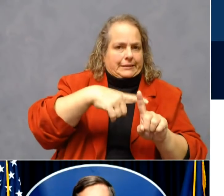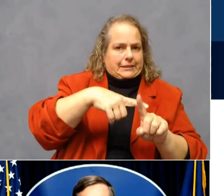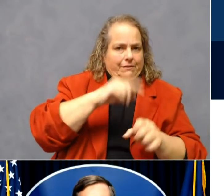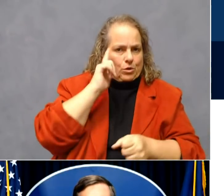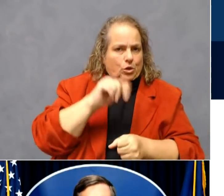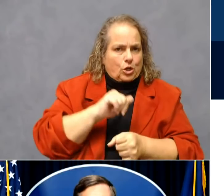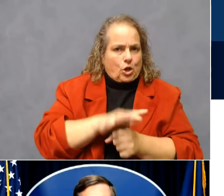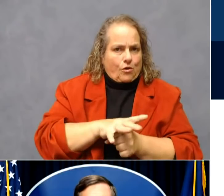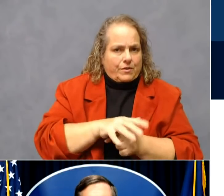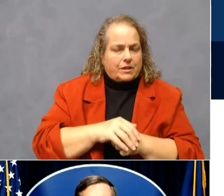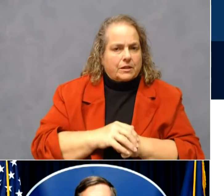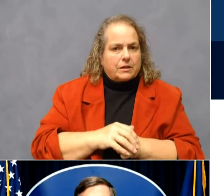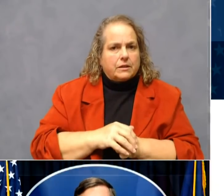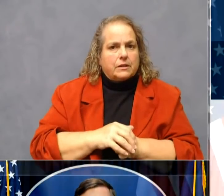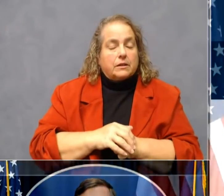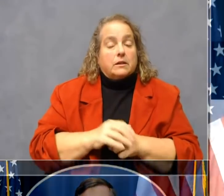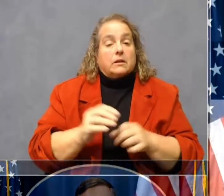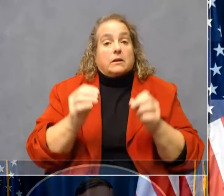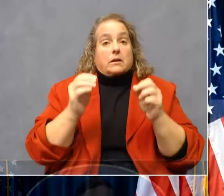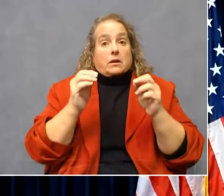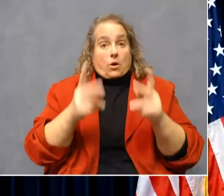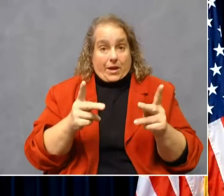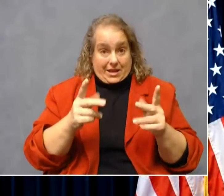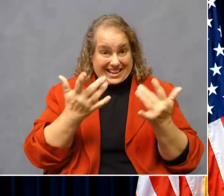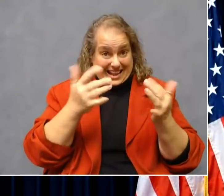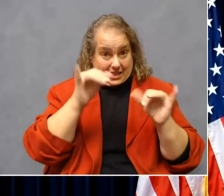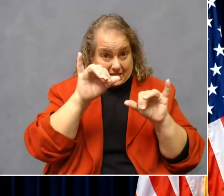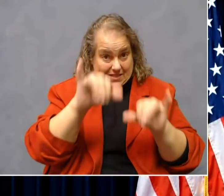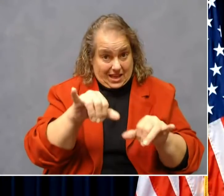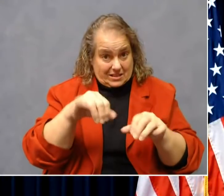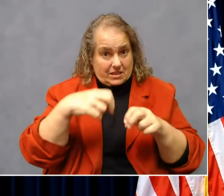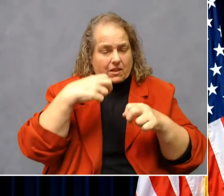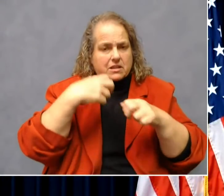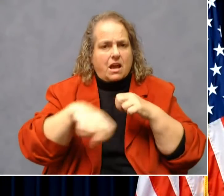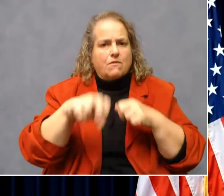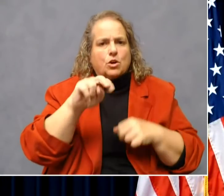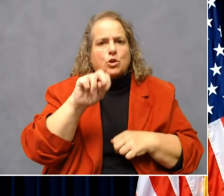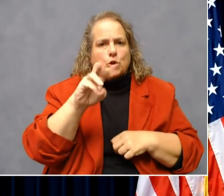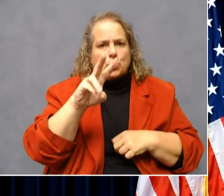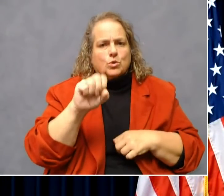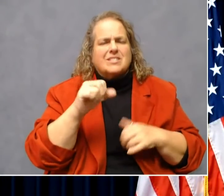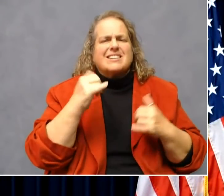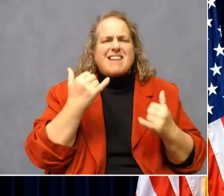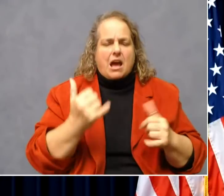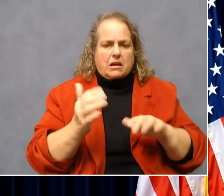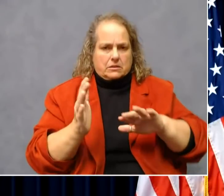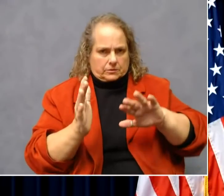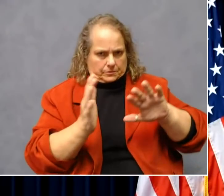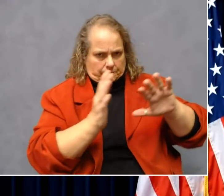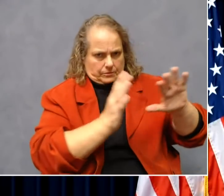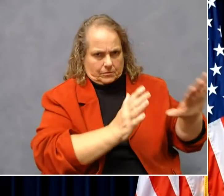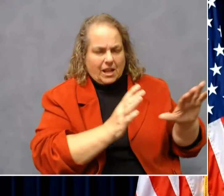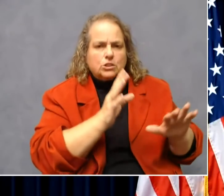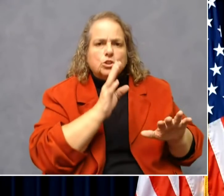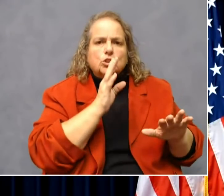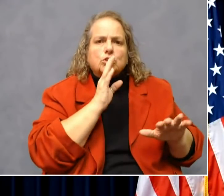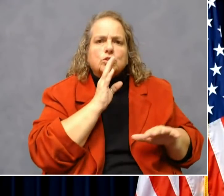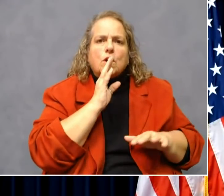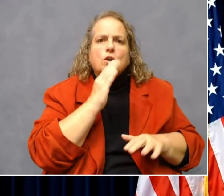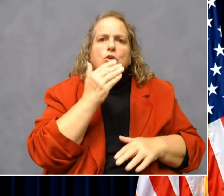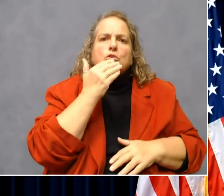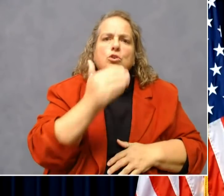All right, that's the tough news. Now let's talk about good news, and that's the COVID